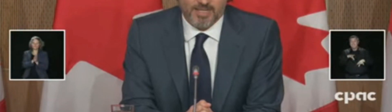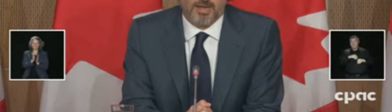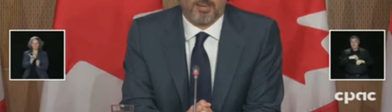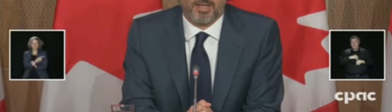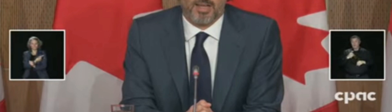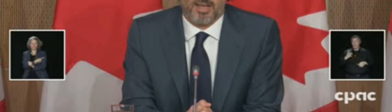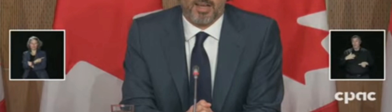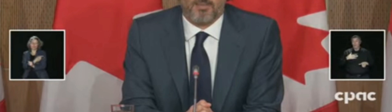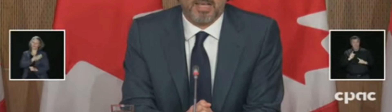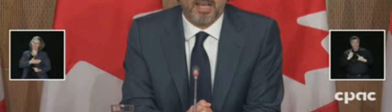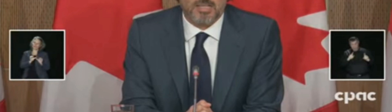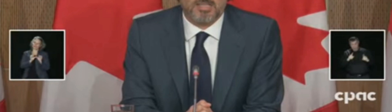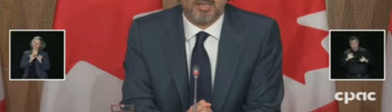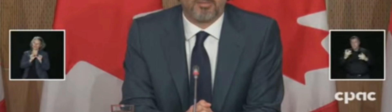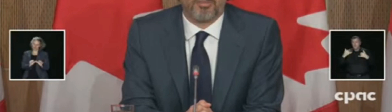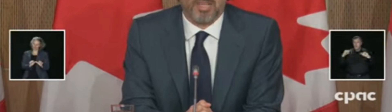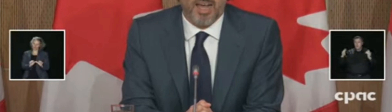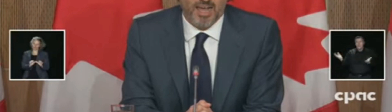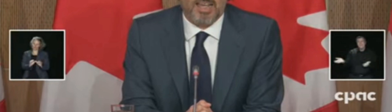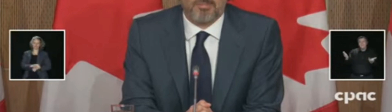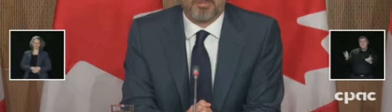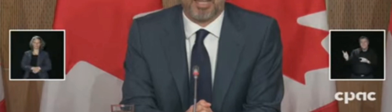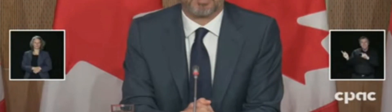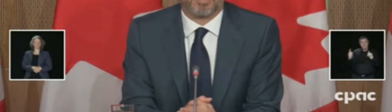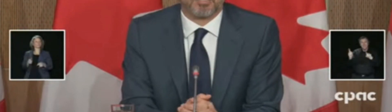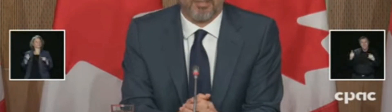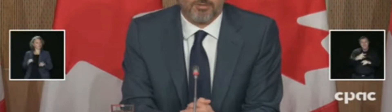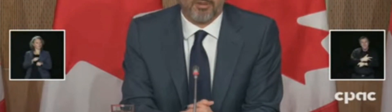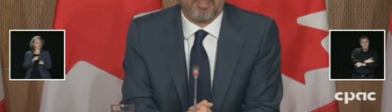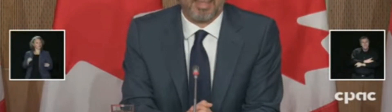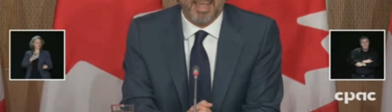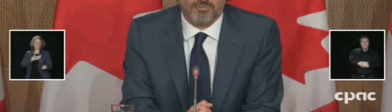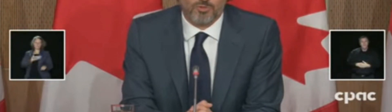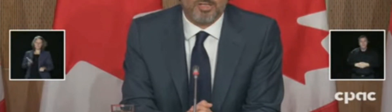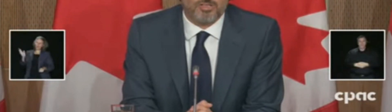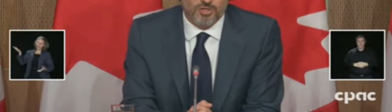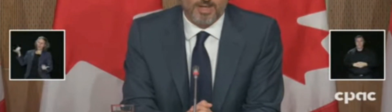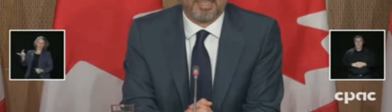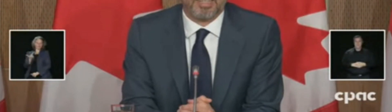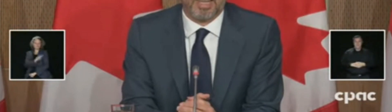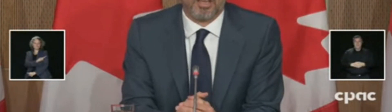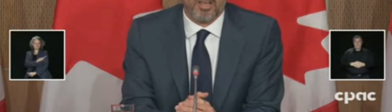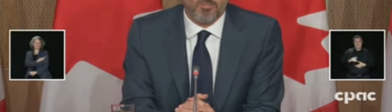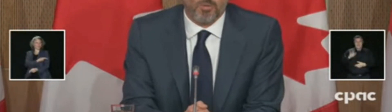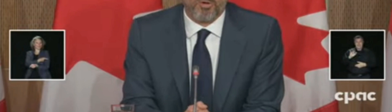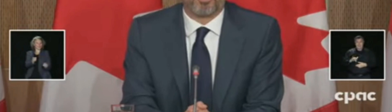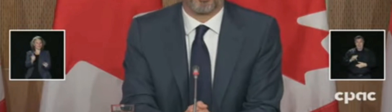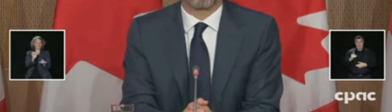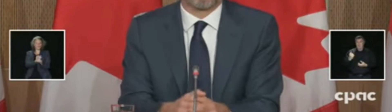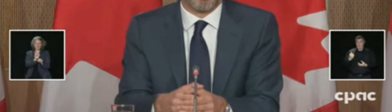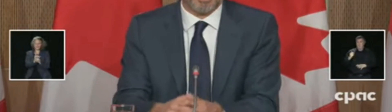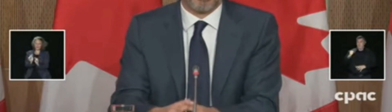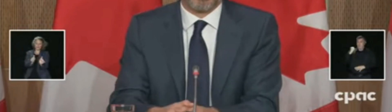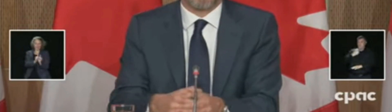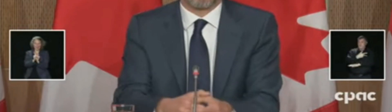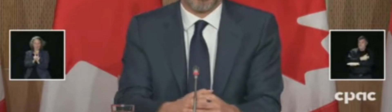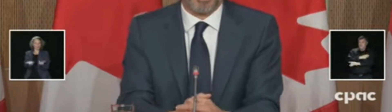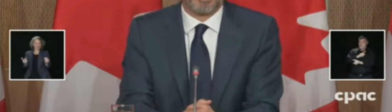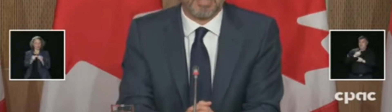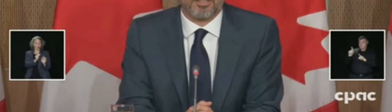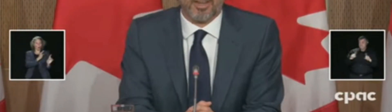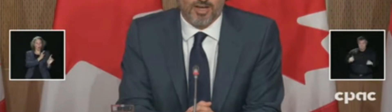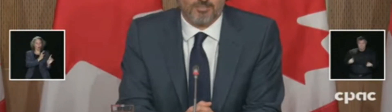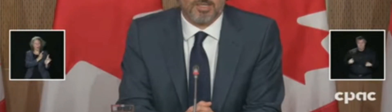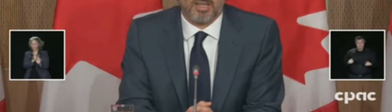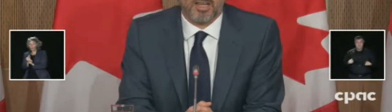Keep it up. Because of the high uptake, because of everything everyone's doing to get more doses into Canada